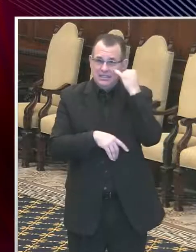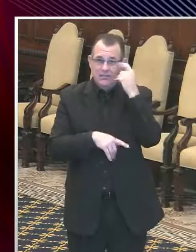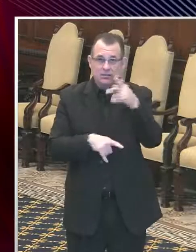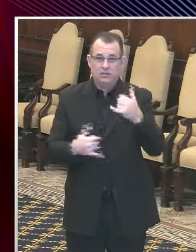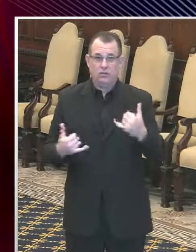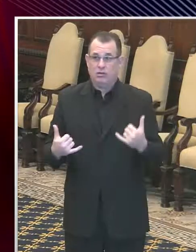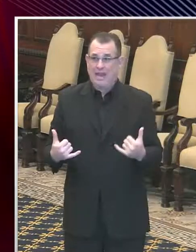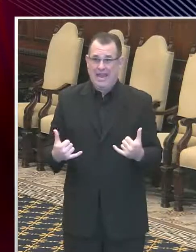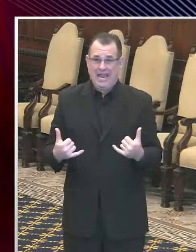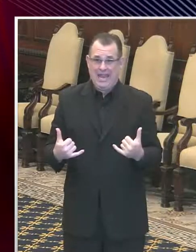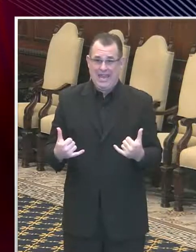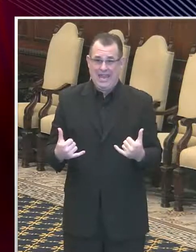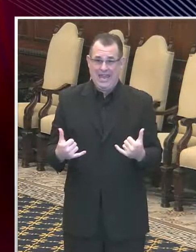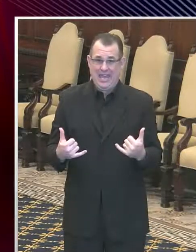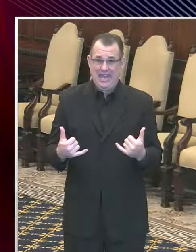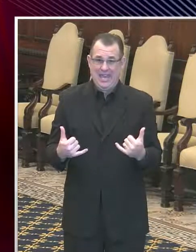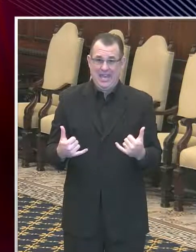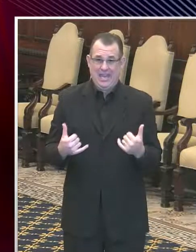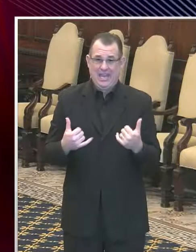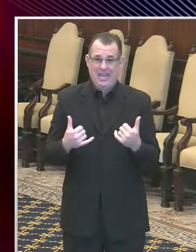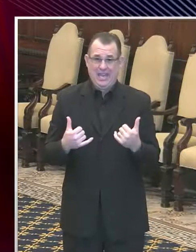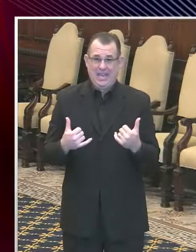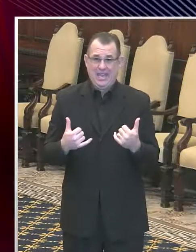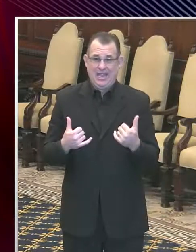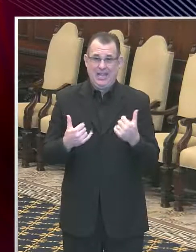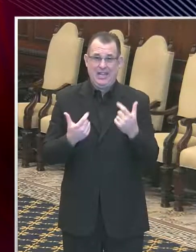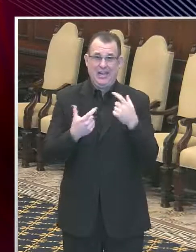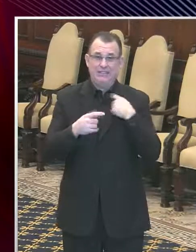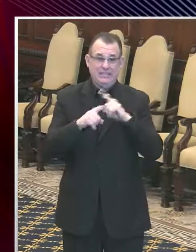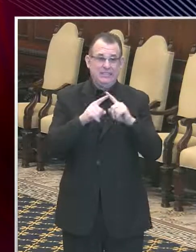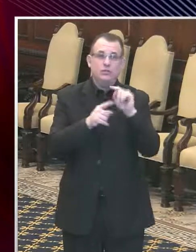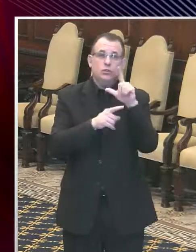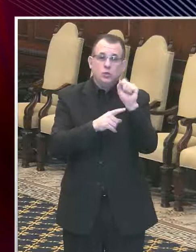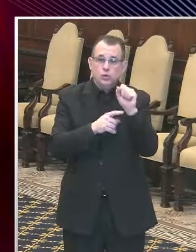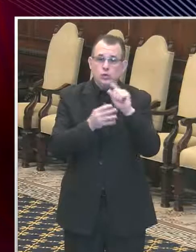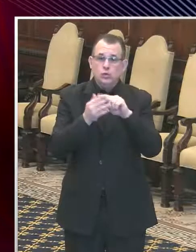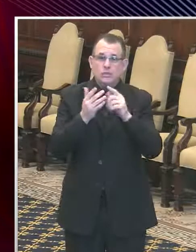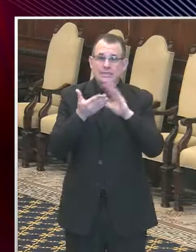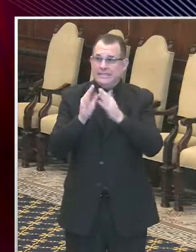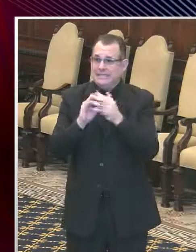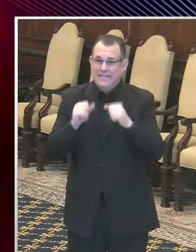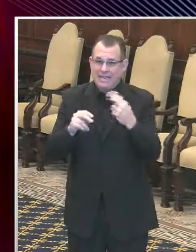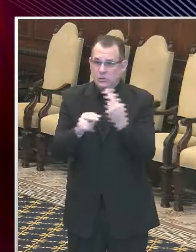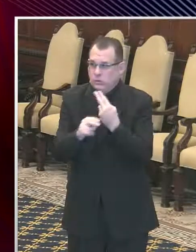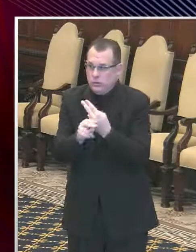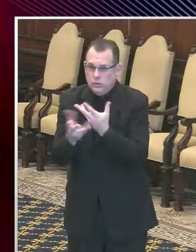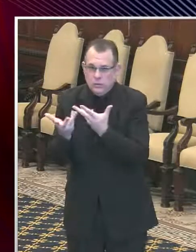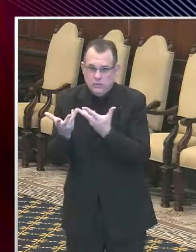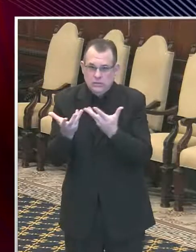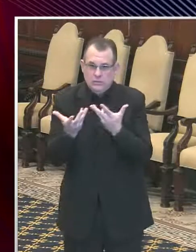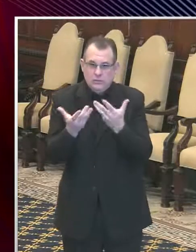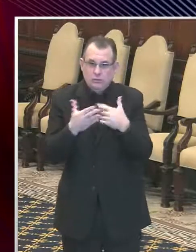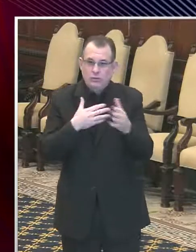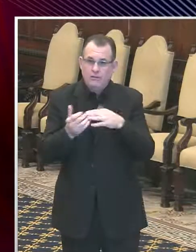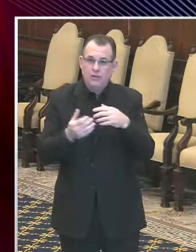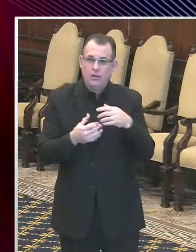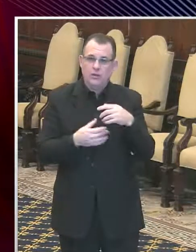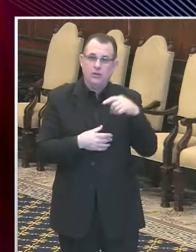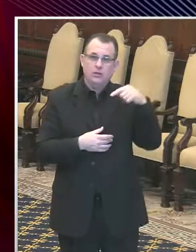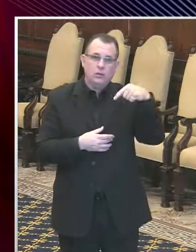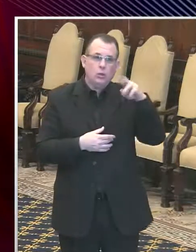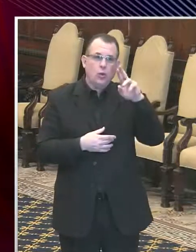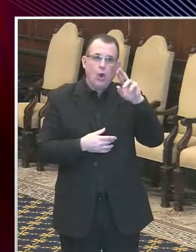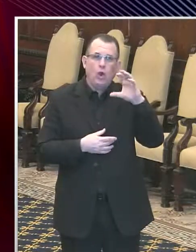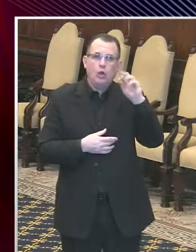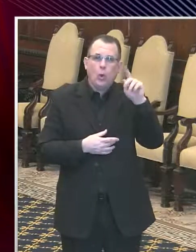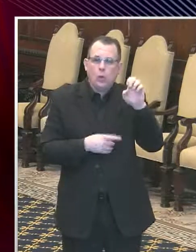digital tools that the city is considering or exploring using, whether it's a QR code setup or